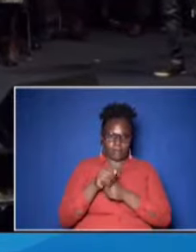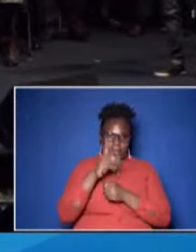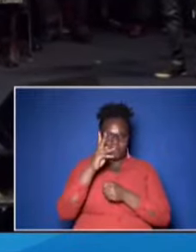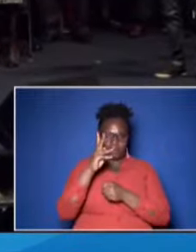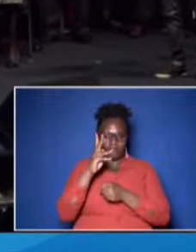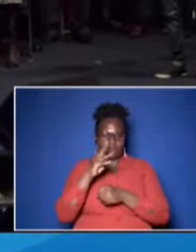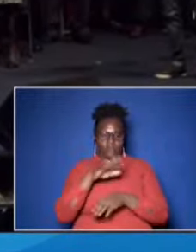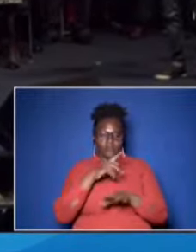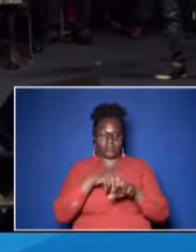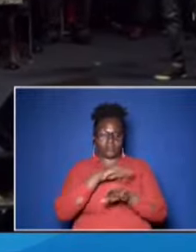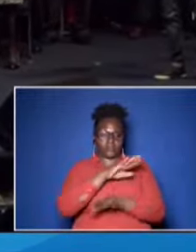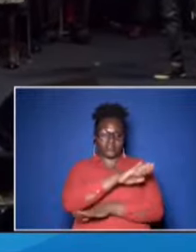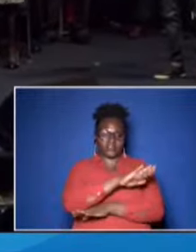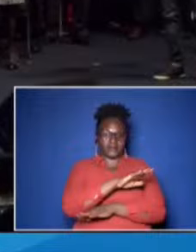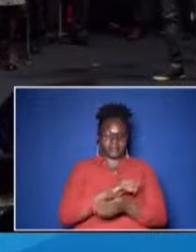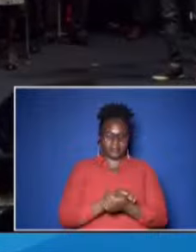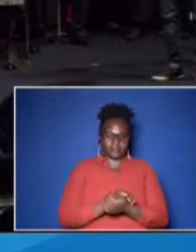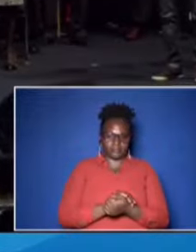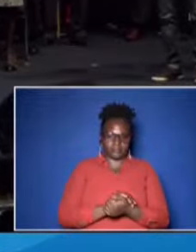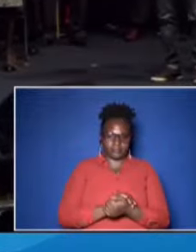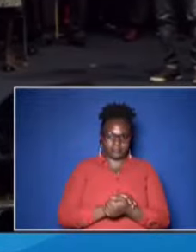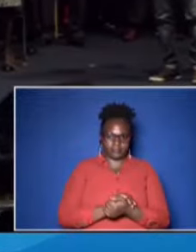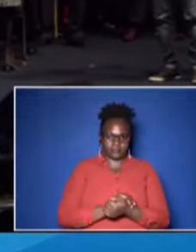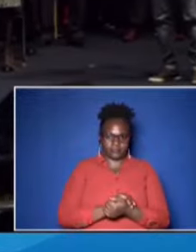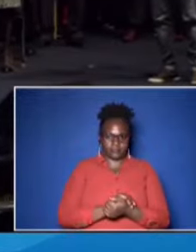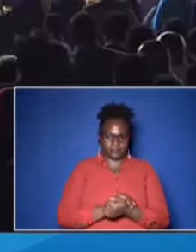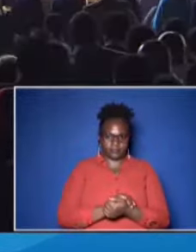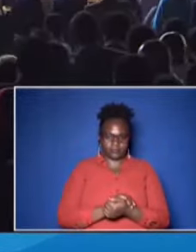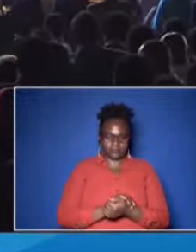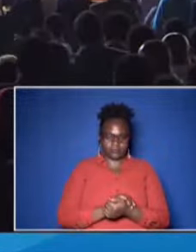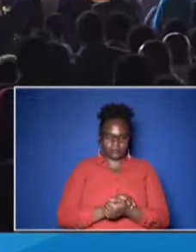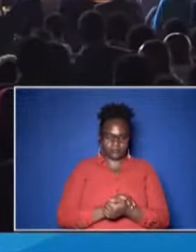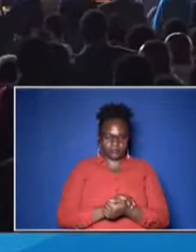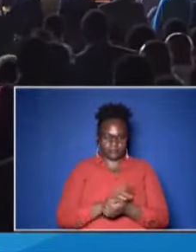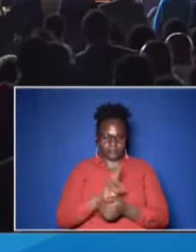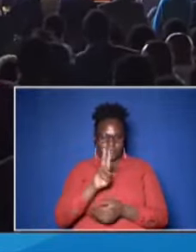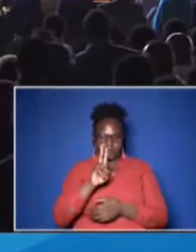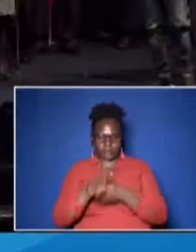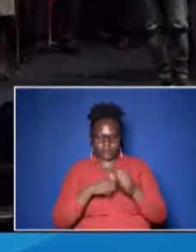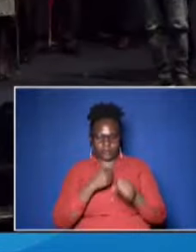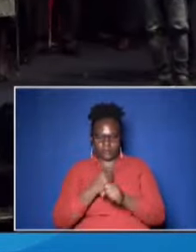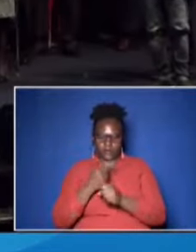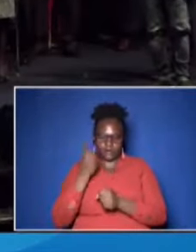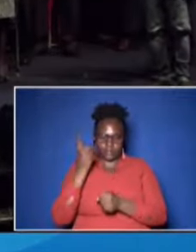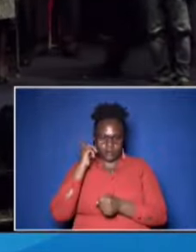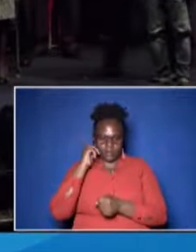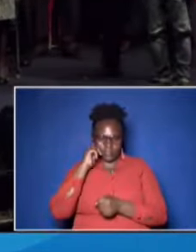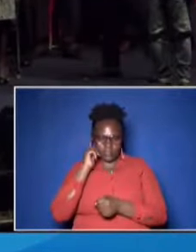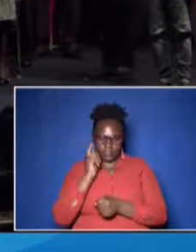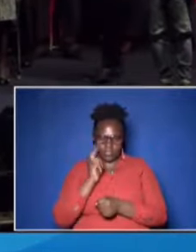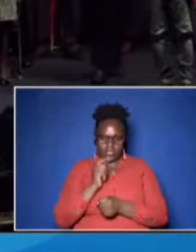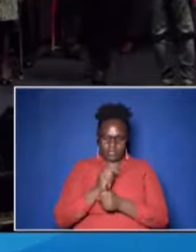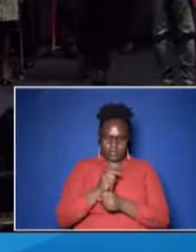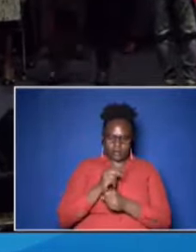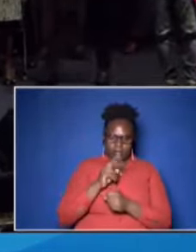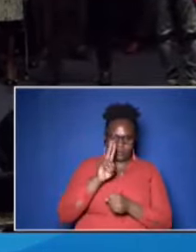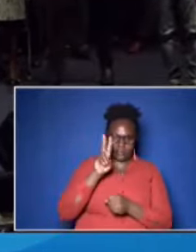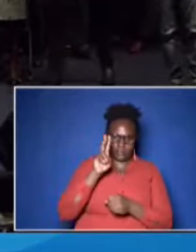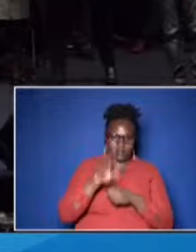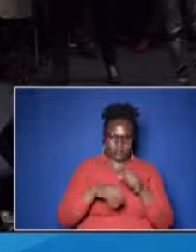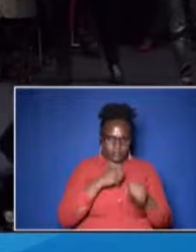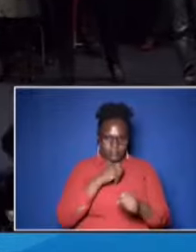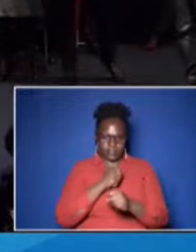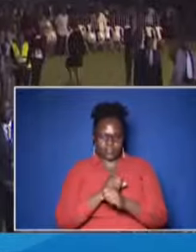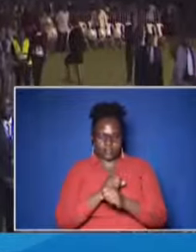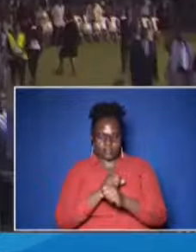the afternoon Pastor beny this young girl since two years old was deaf in her left ear here's another one the